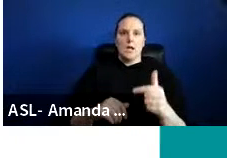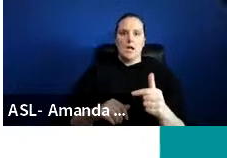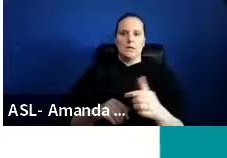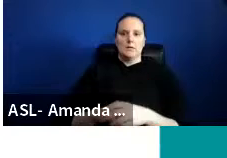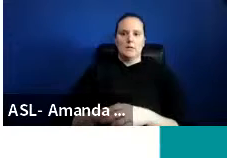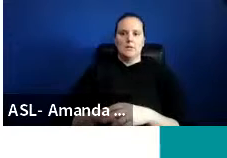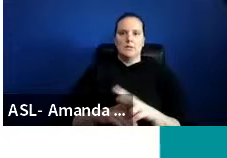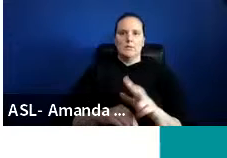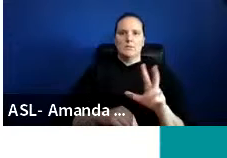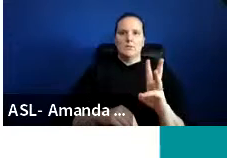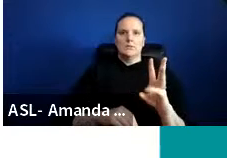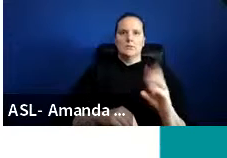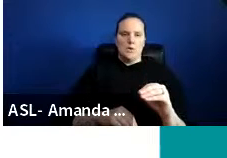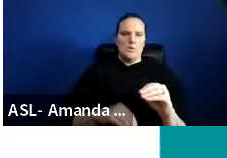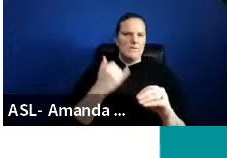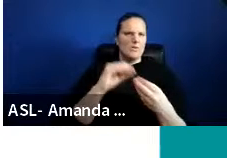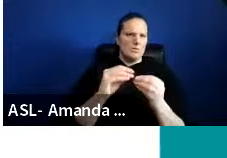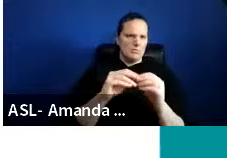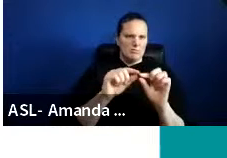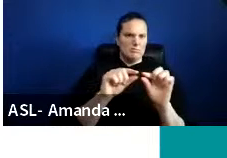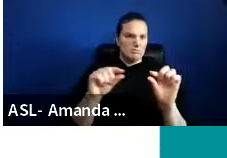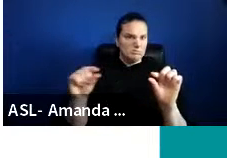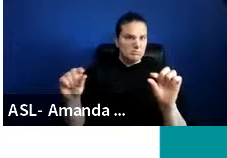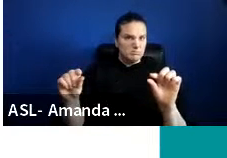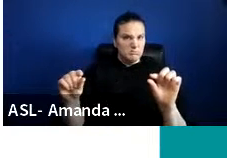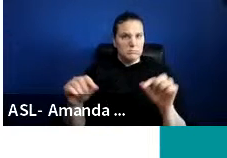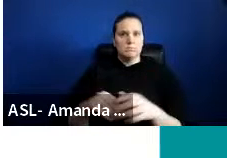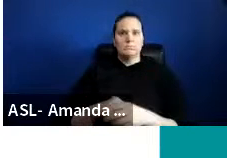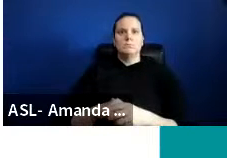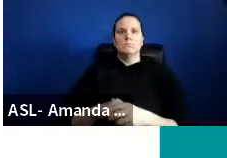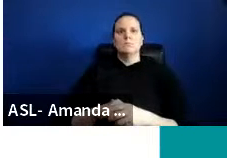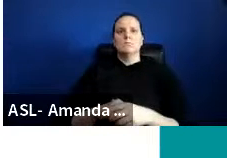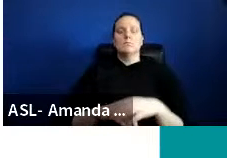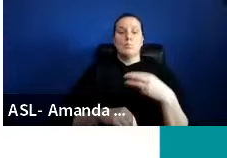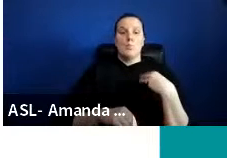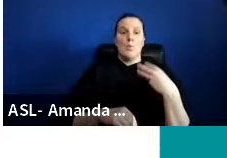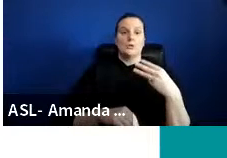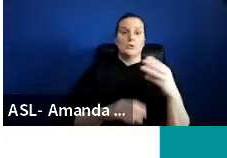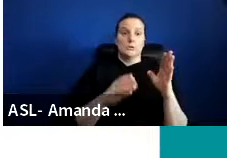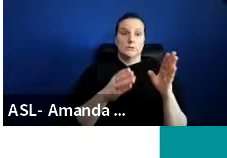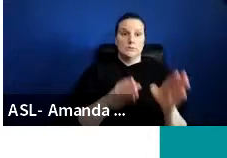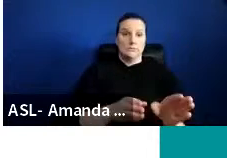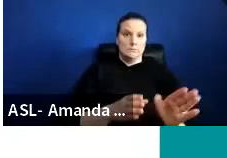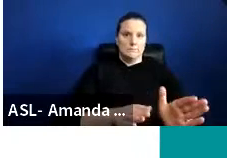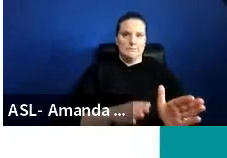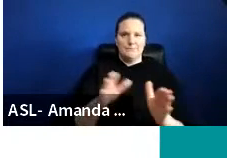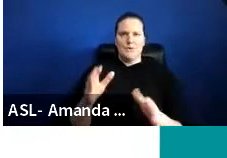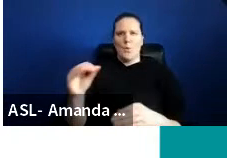360-859-0494 for our Washingtonians